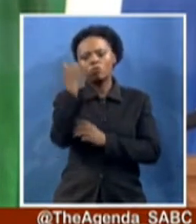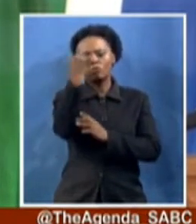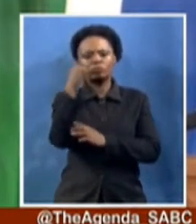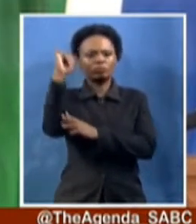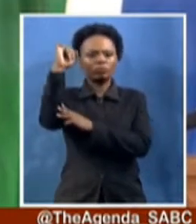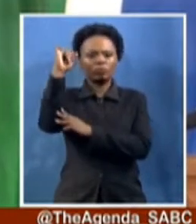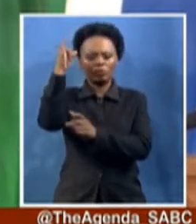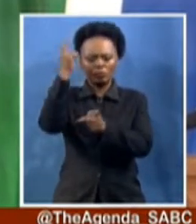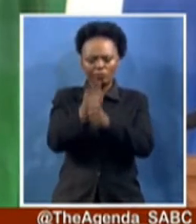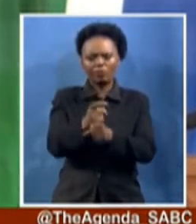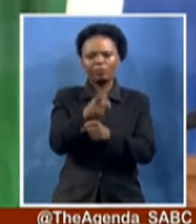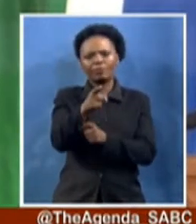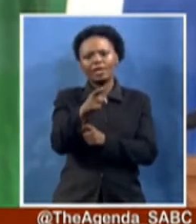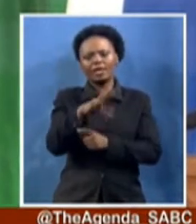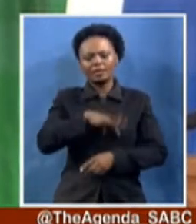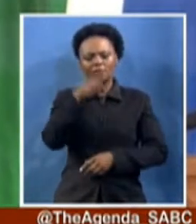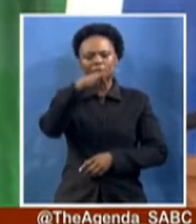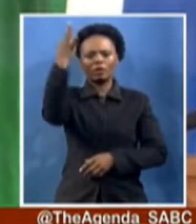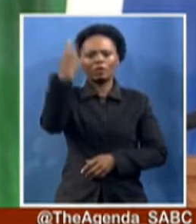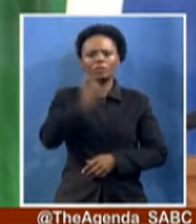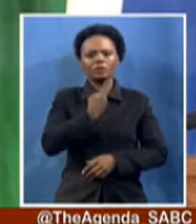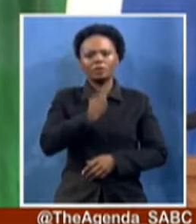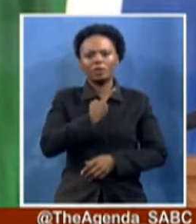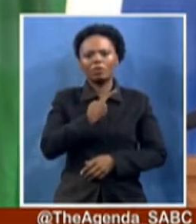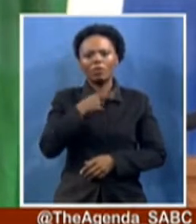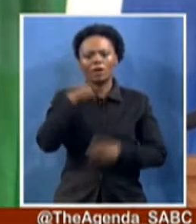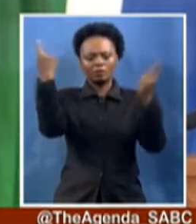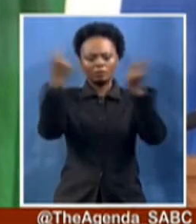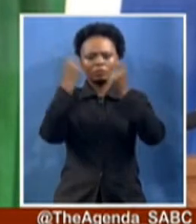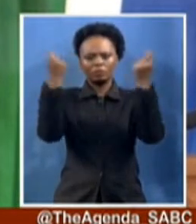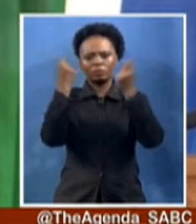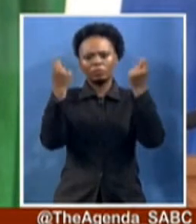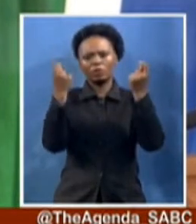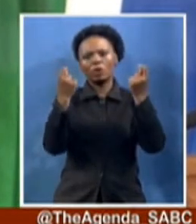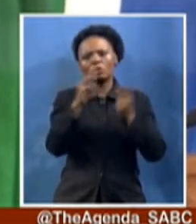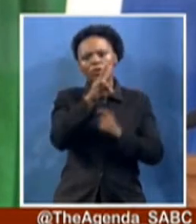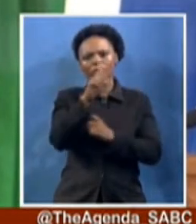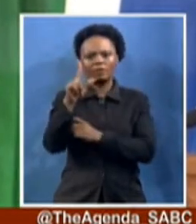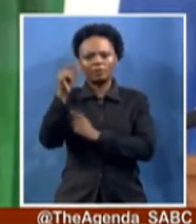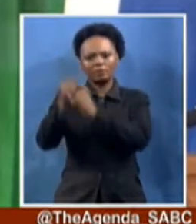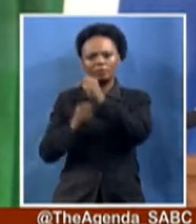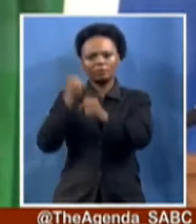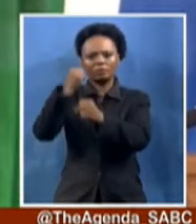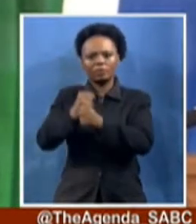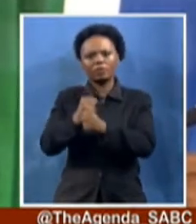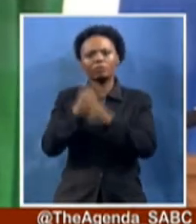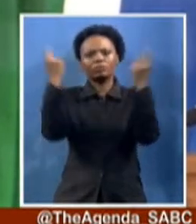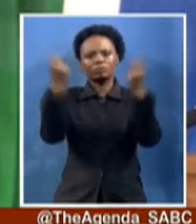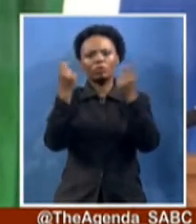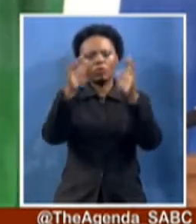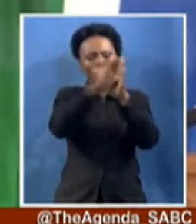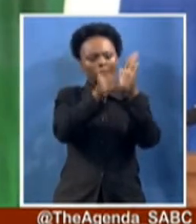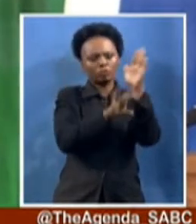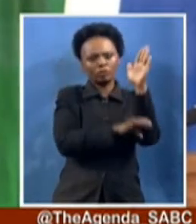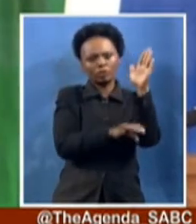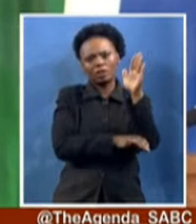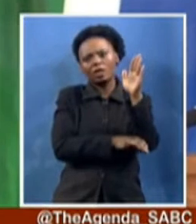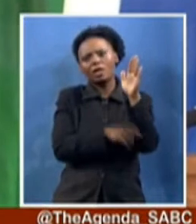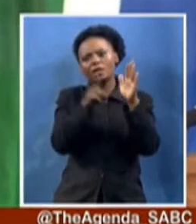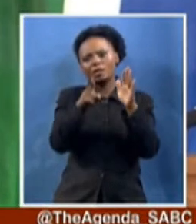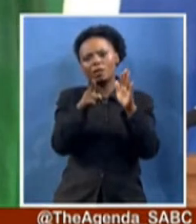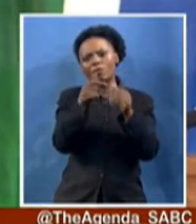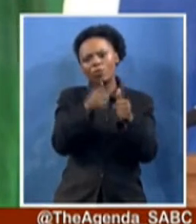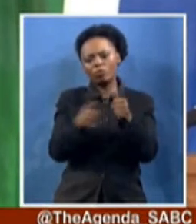we commemorate 25th anniversary of our Constitution, the supreme law of the country, we must continue to reassert the